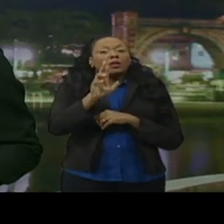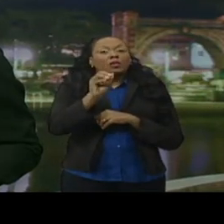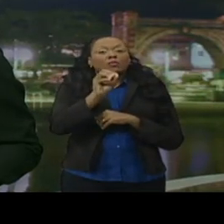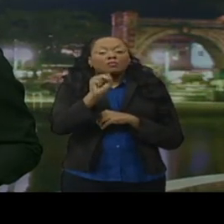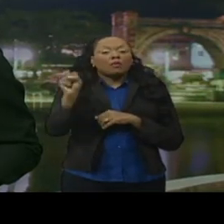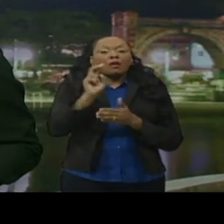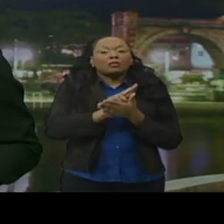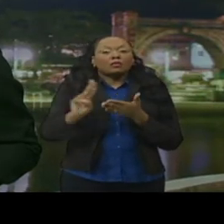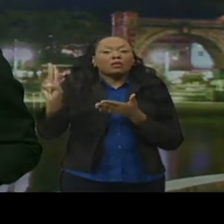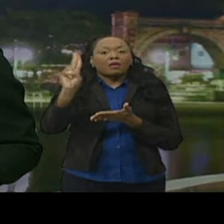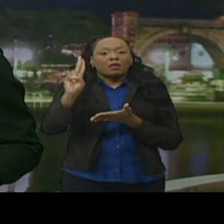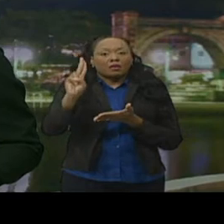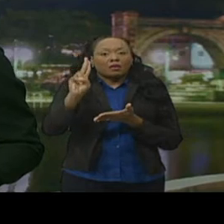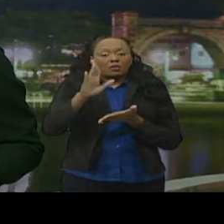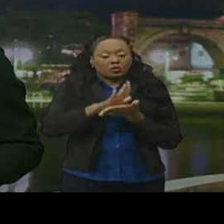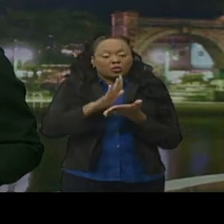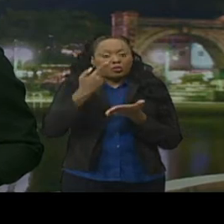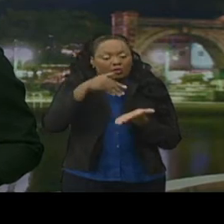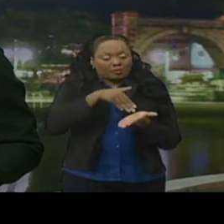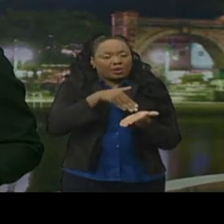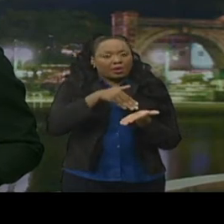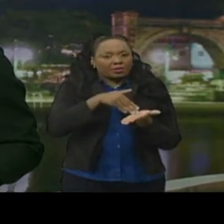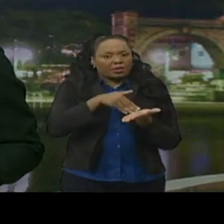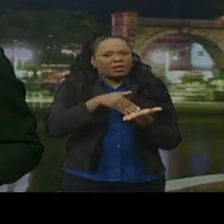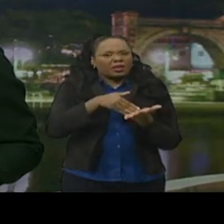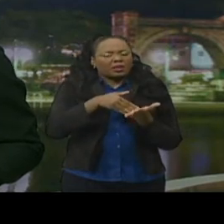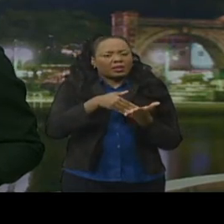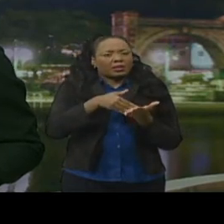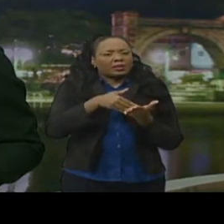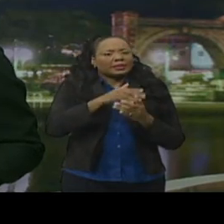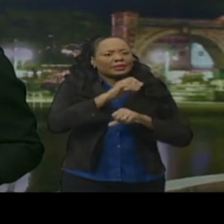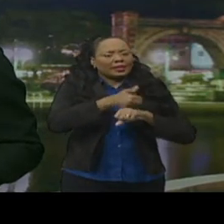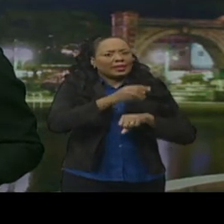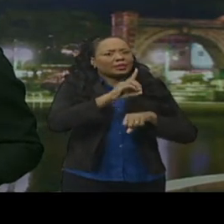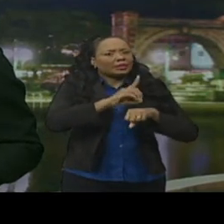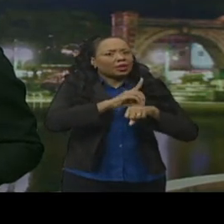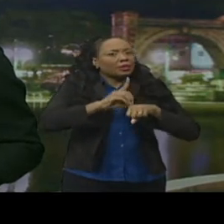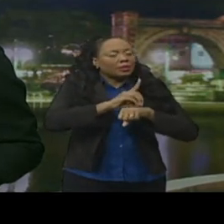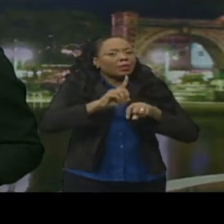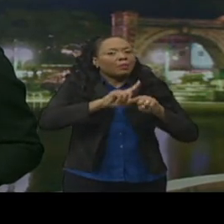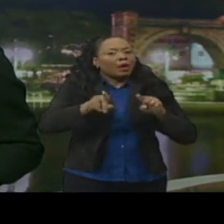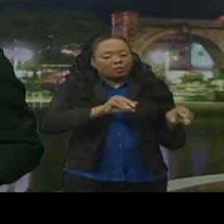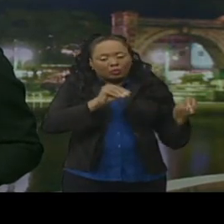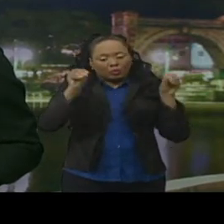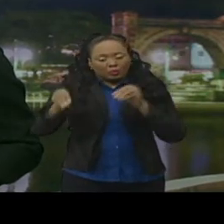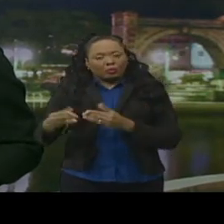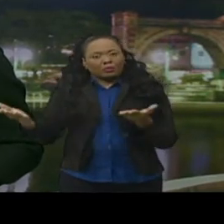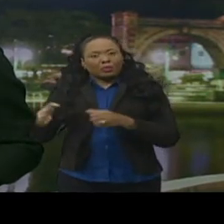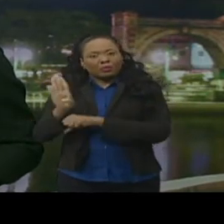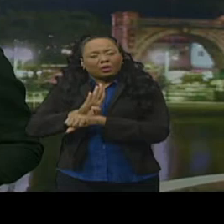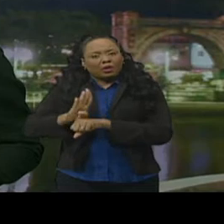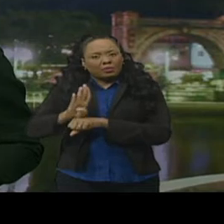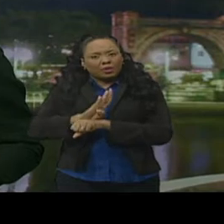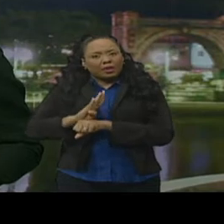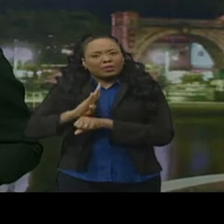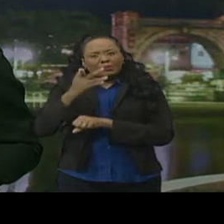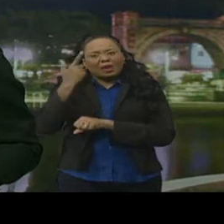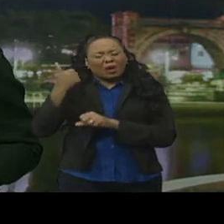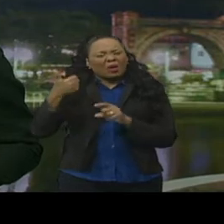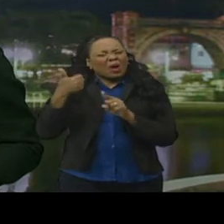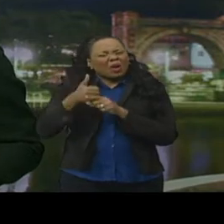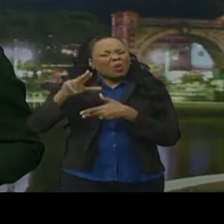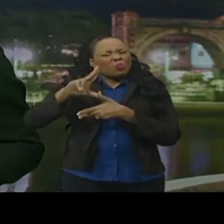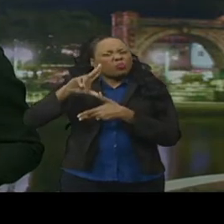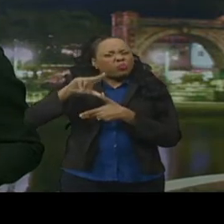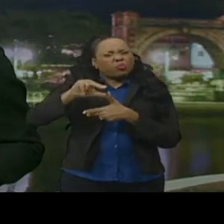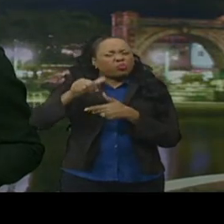Medicine here from Dominica. In a statement this afternoon, Ms. Motley says she's disappointed some Barbadians and others across the